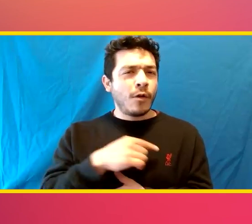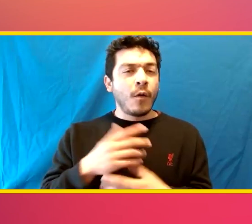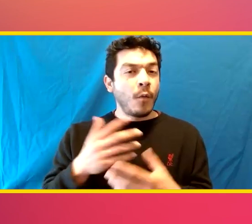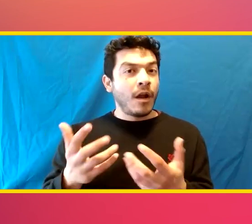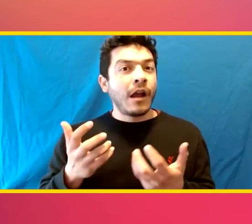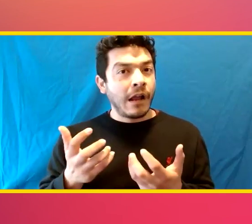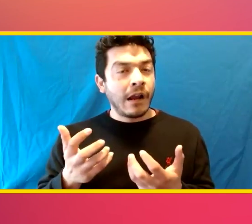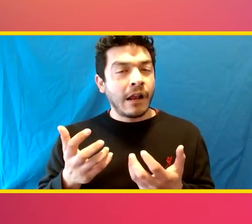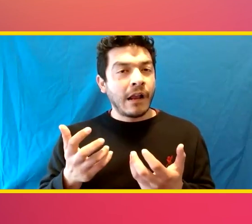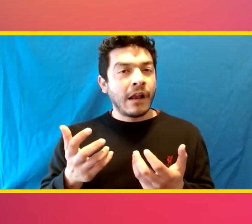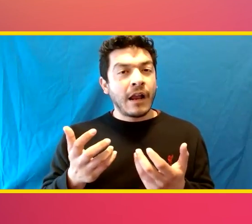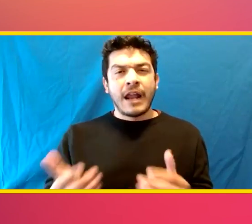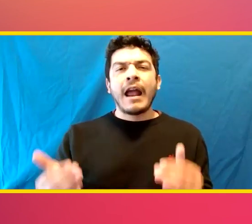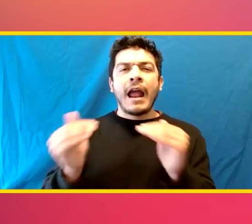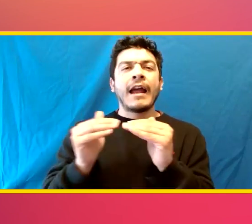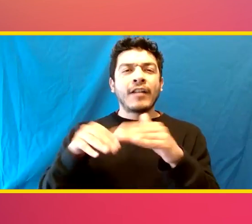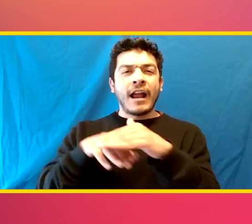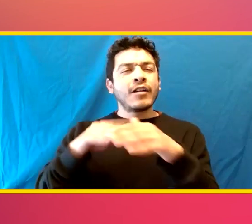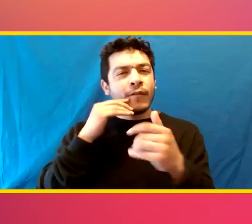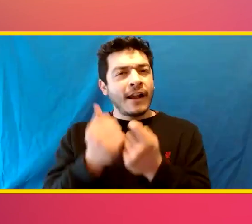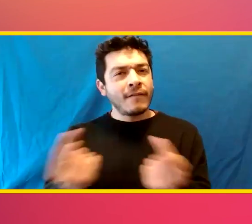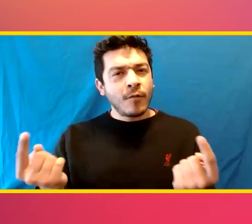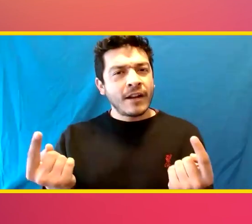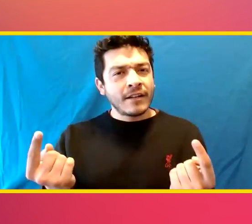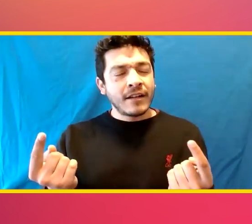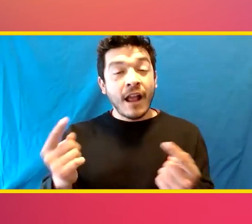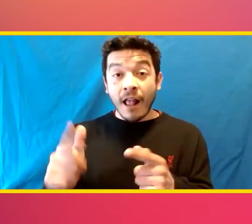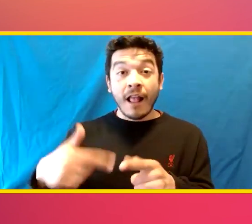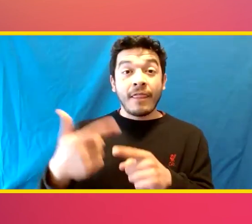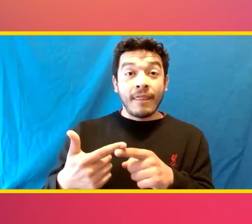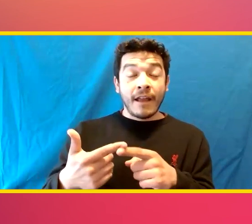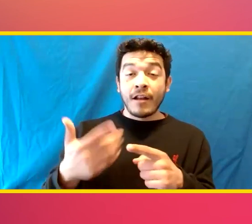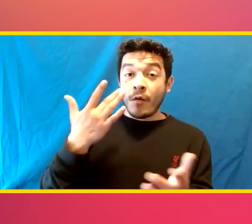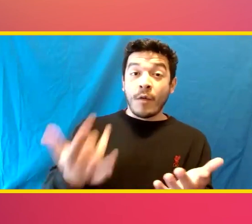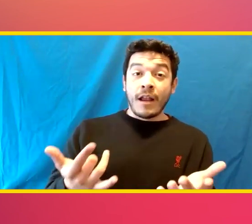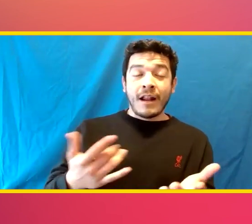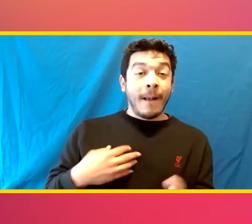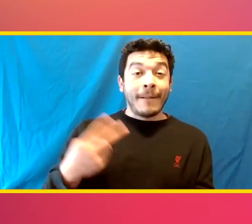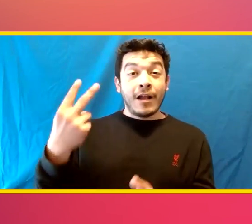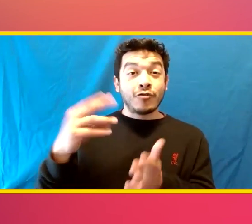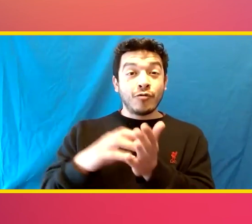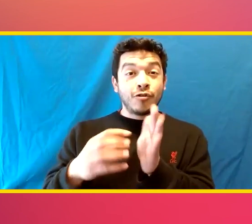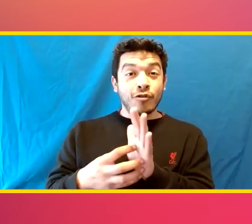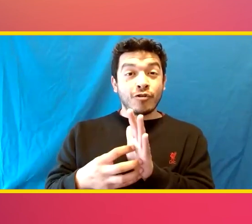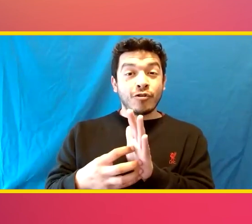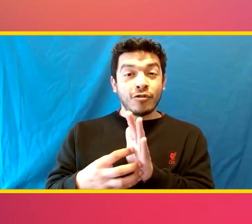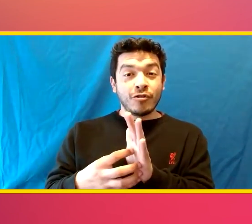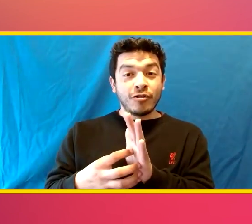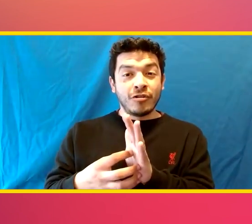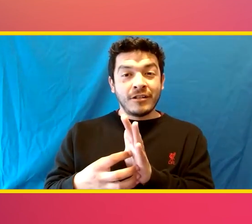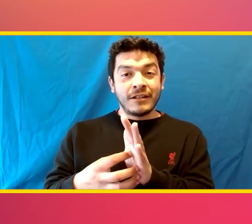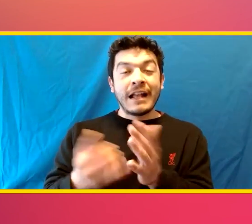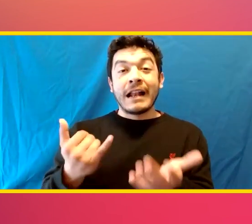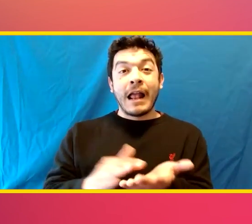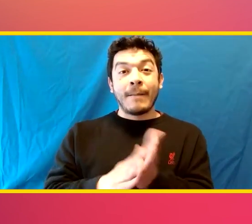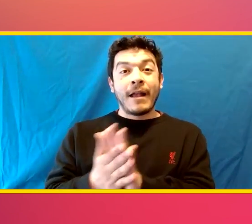want equitable access for everyone? Because then, again, my two cookies, Mm,